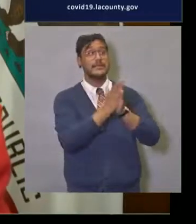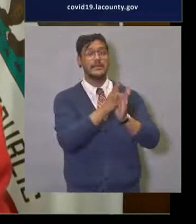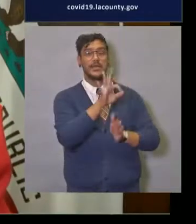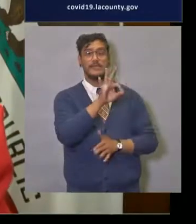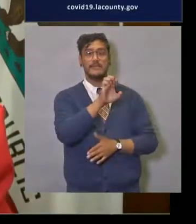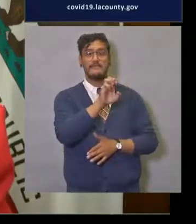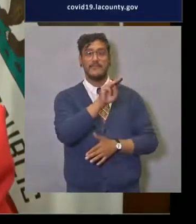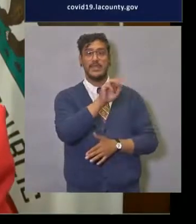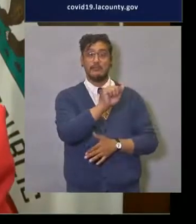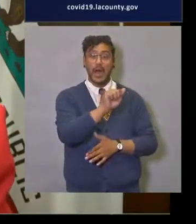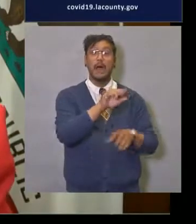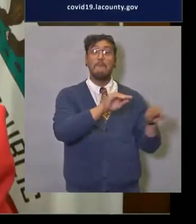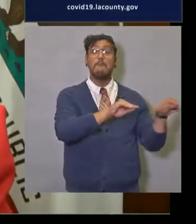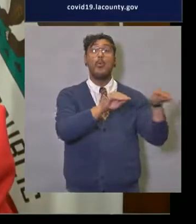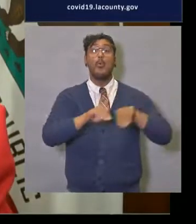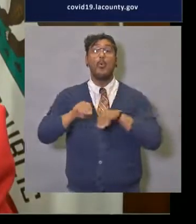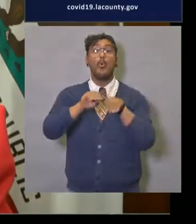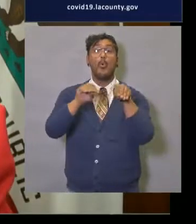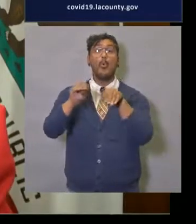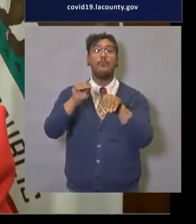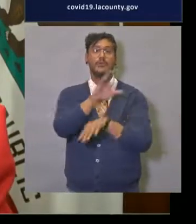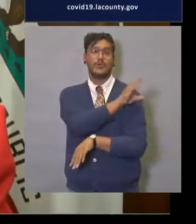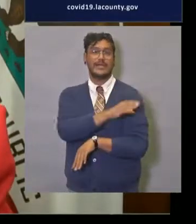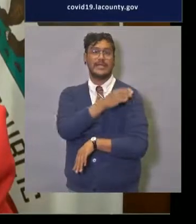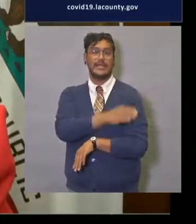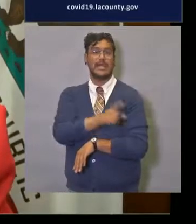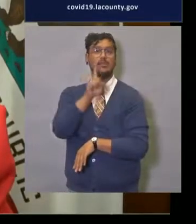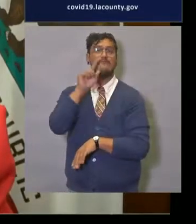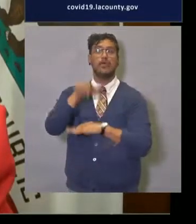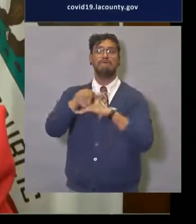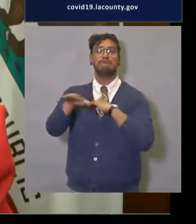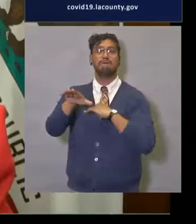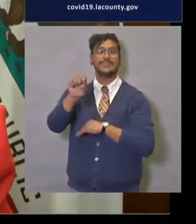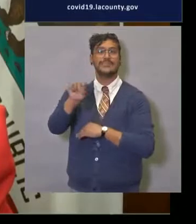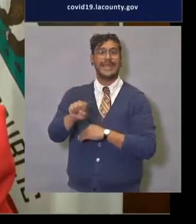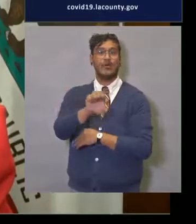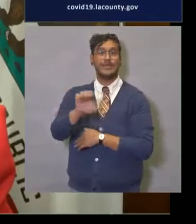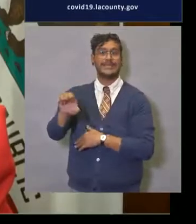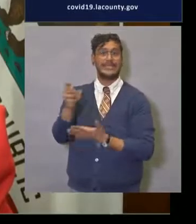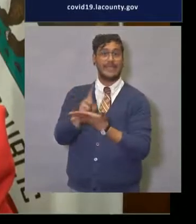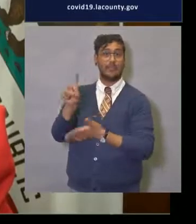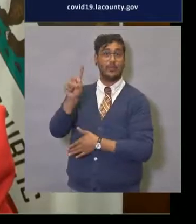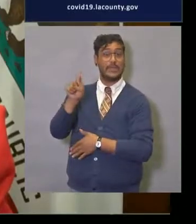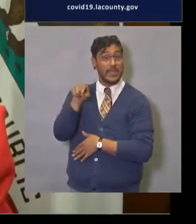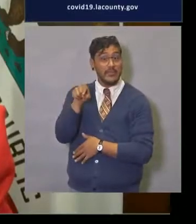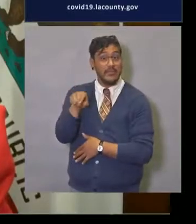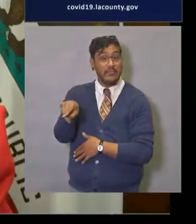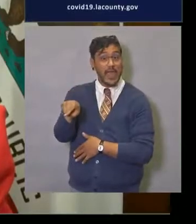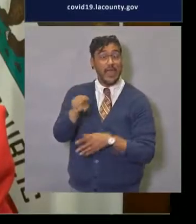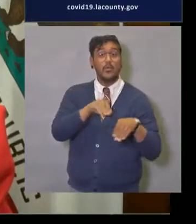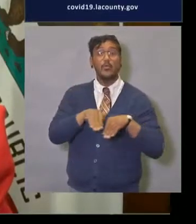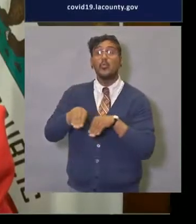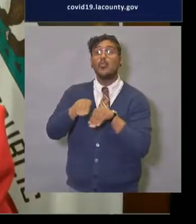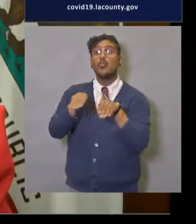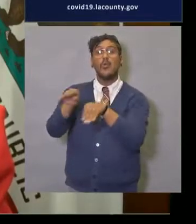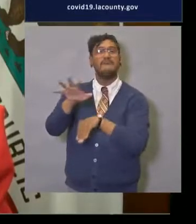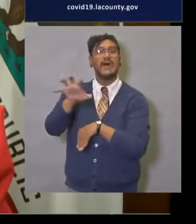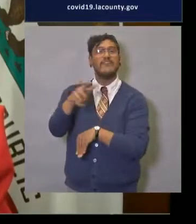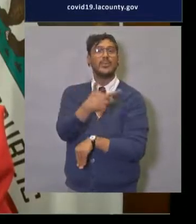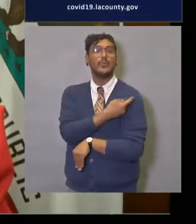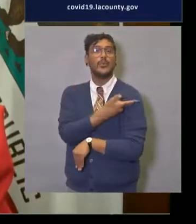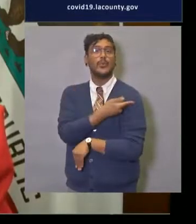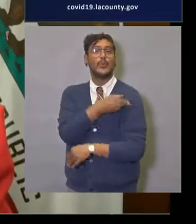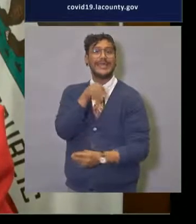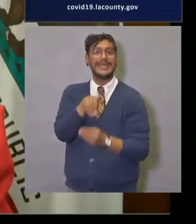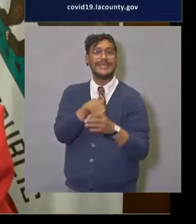vaccine clinics to be deployed to the Southeast last week, where they vaccinated 500 residents in Bell, including